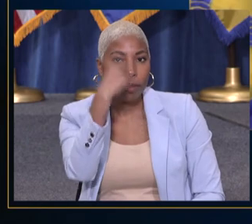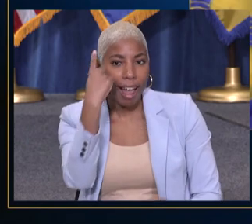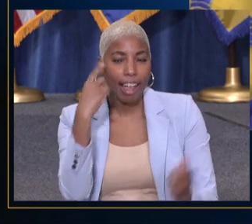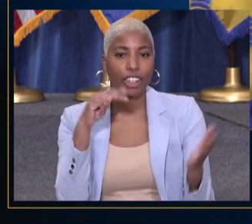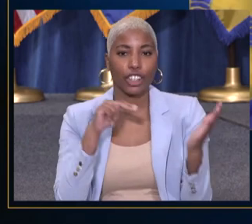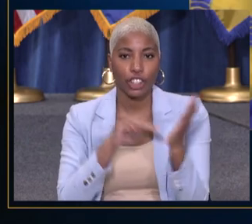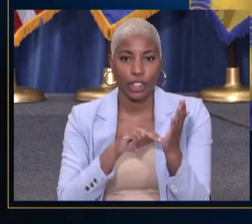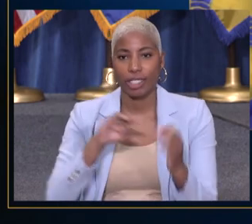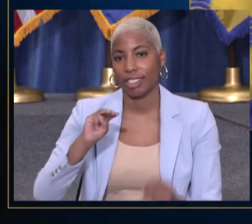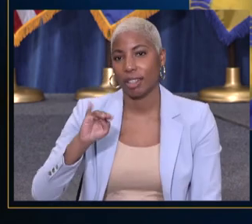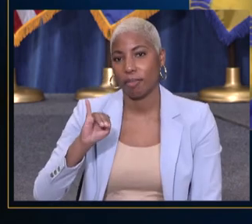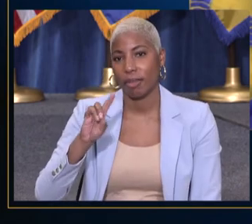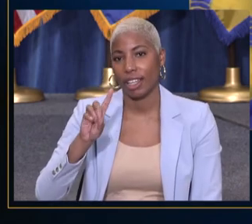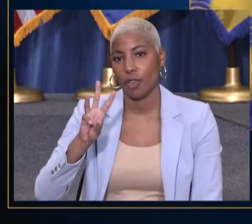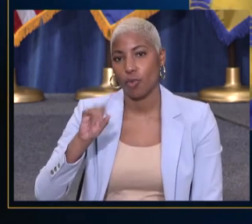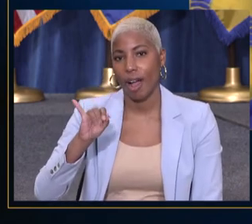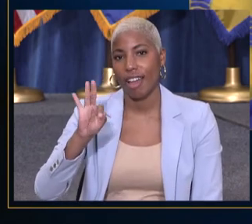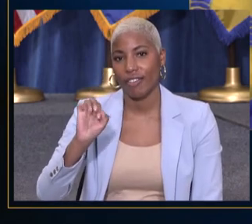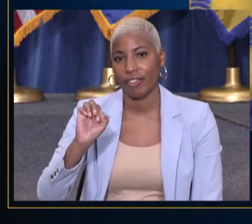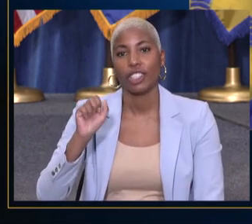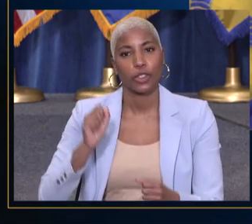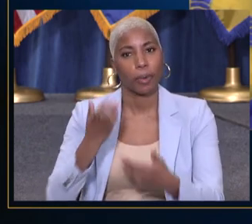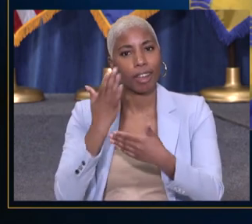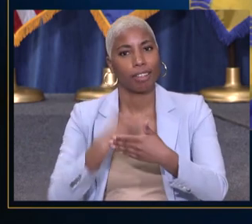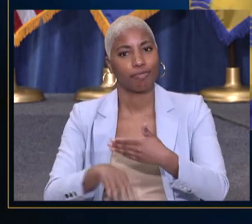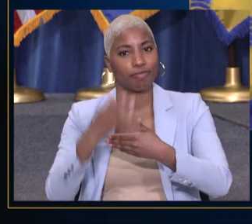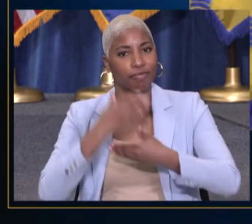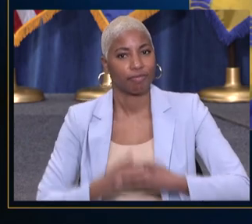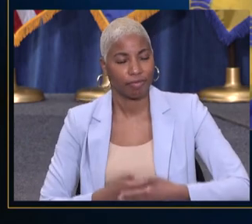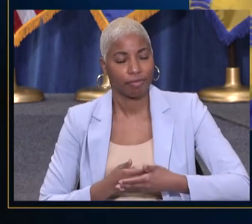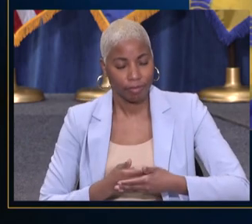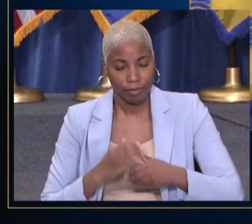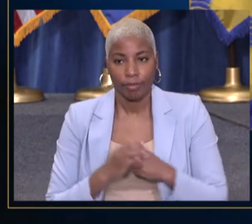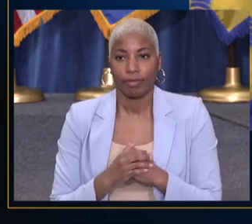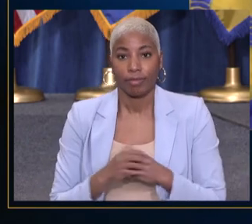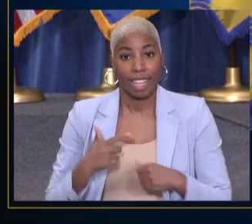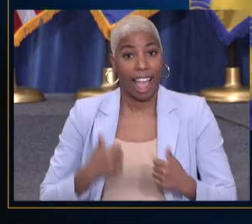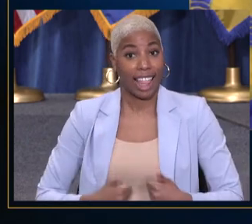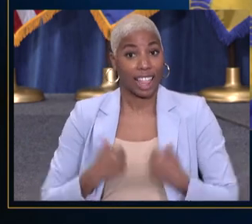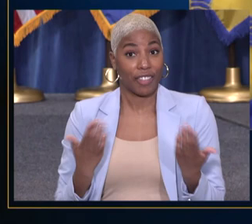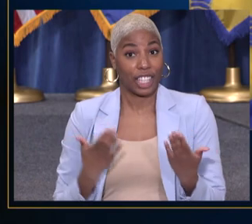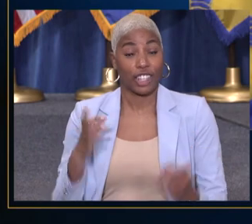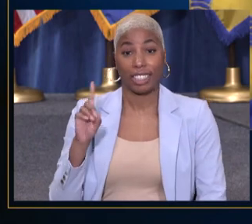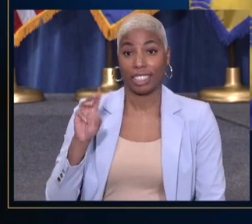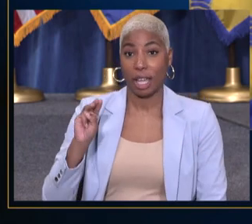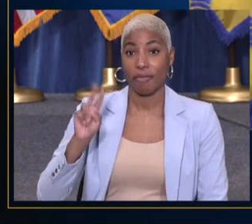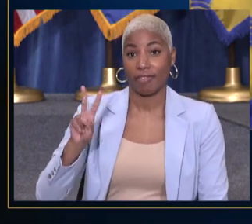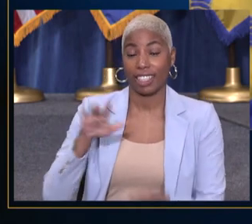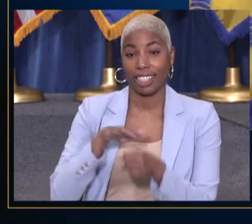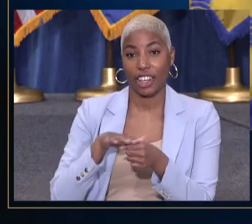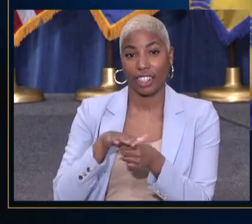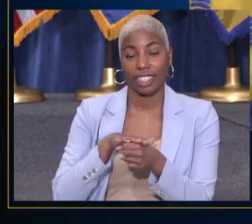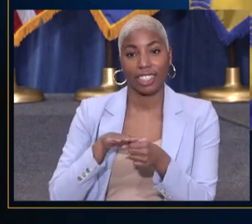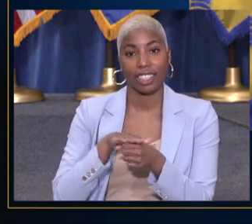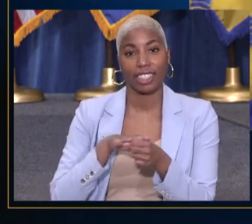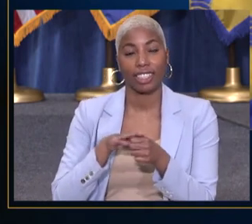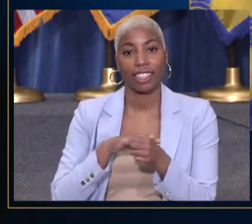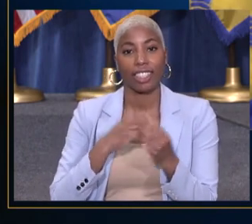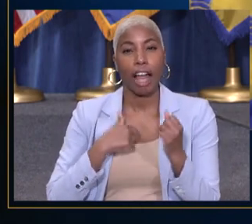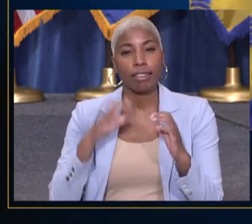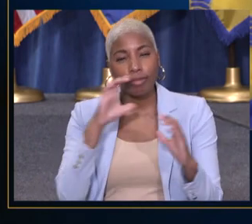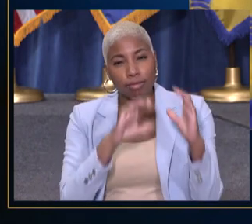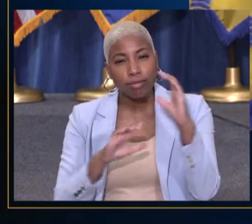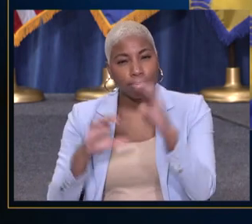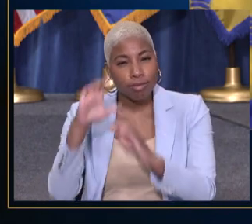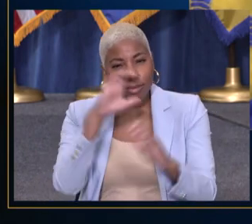nurse midwife to deliver my child. And I live here in the DMV area, and I found two of